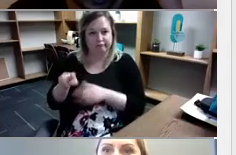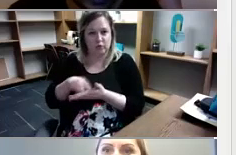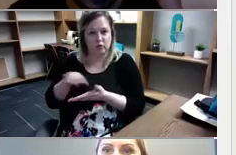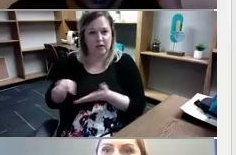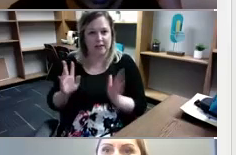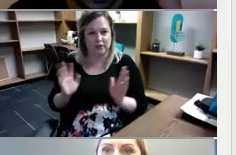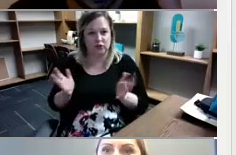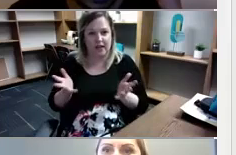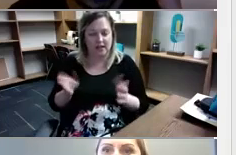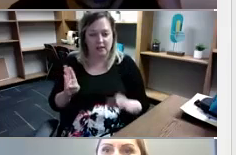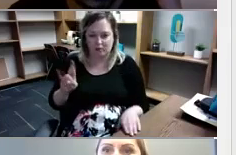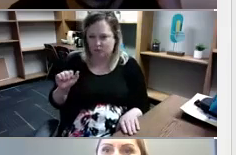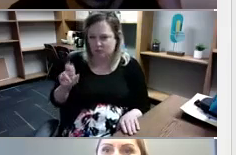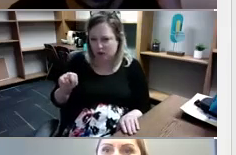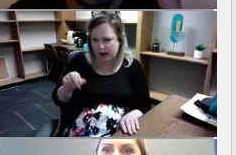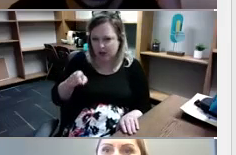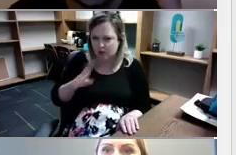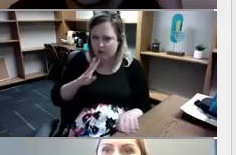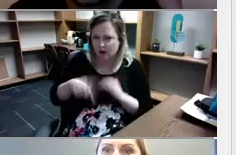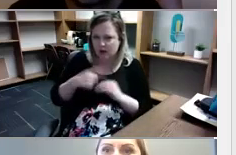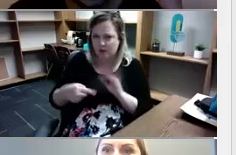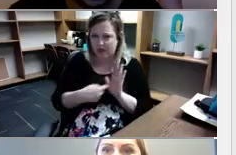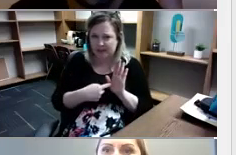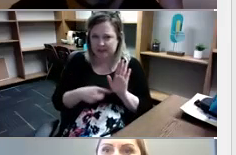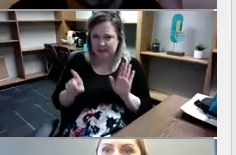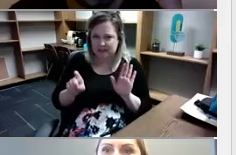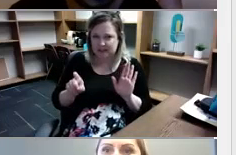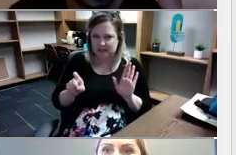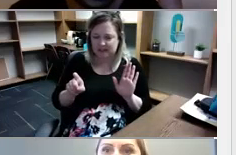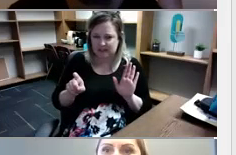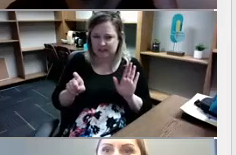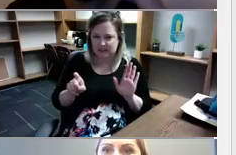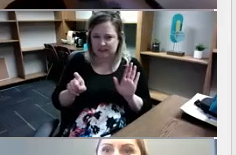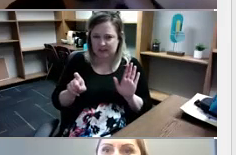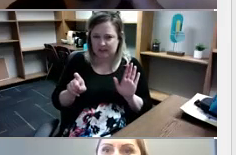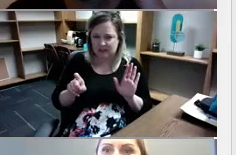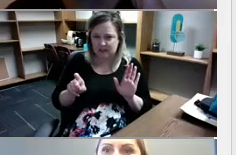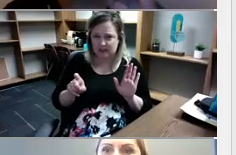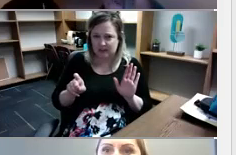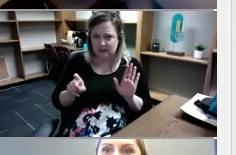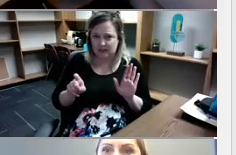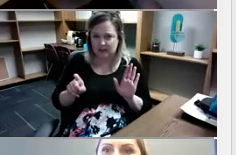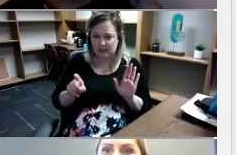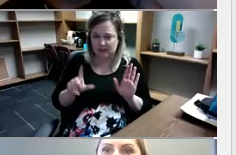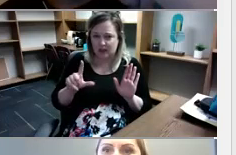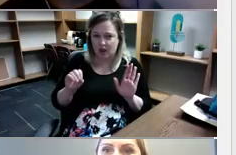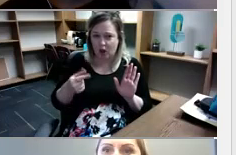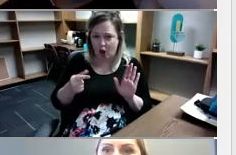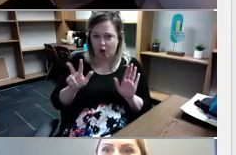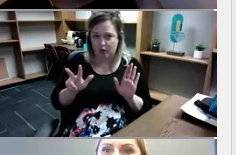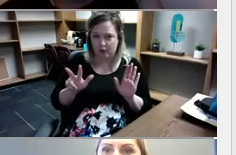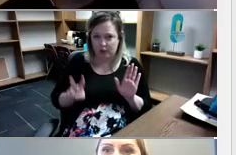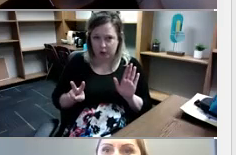Brian, are you talking about this particular thing, log base 3 by 2n? Yes, so since we are not divide,